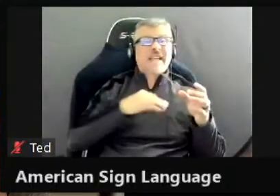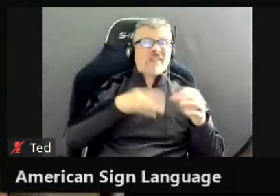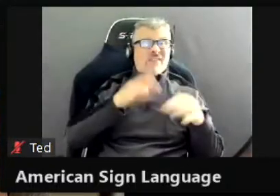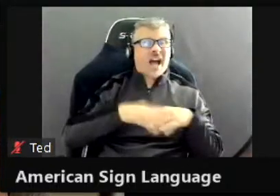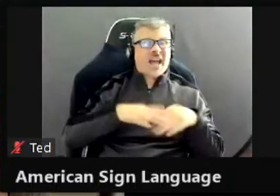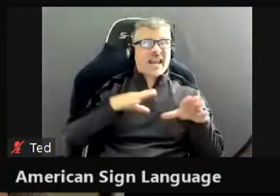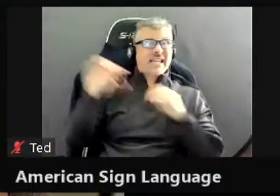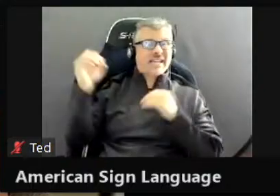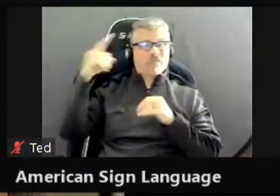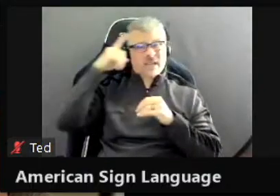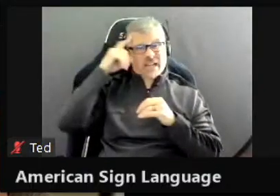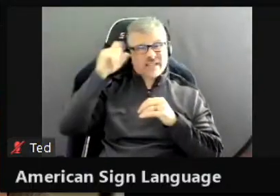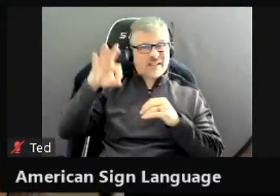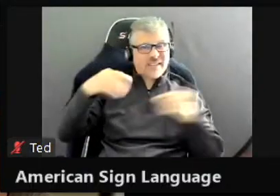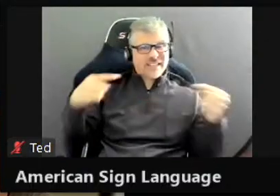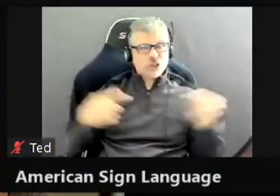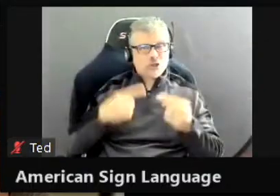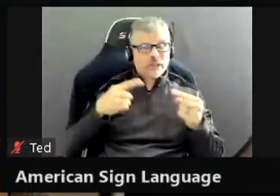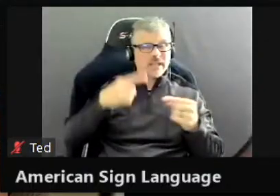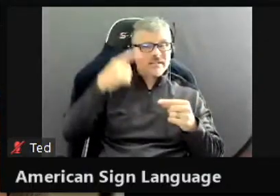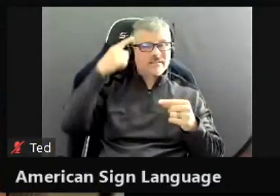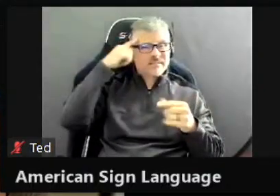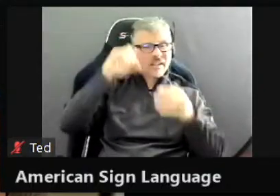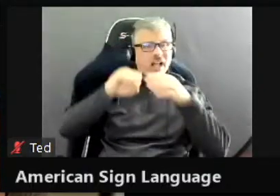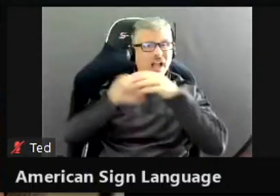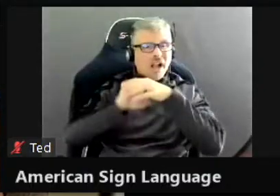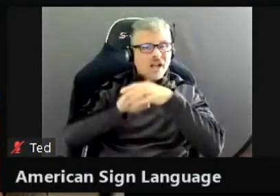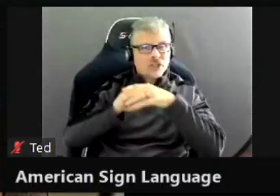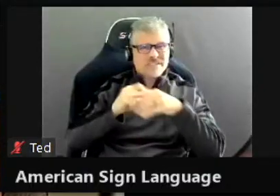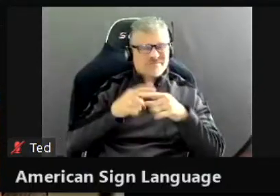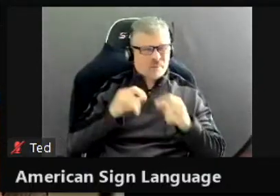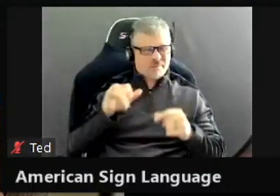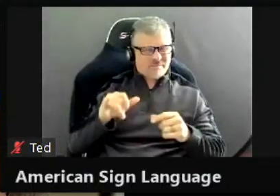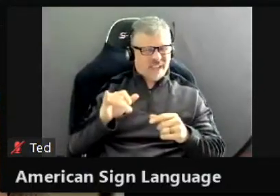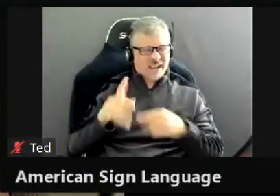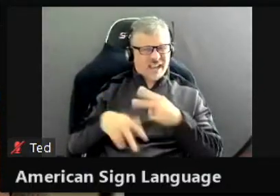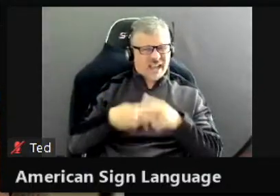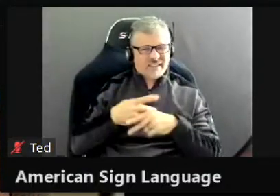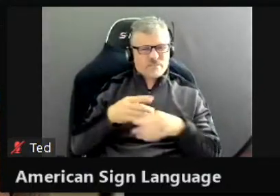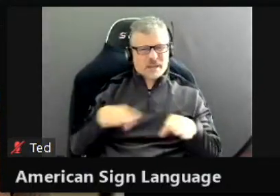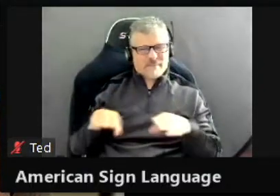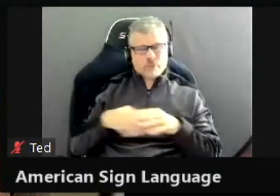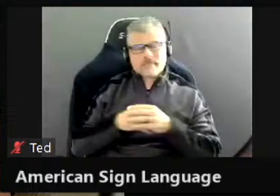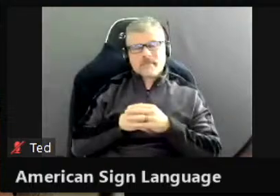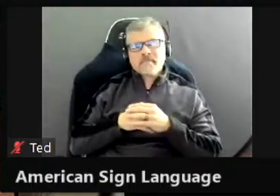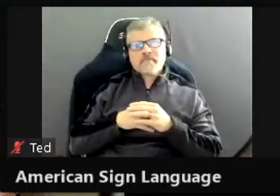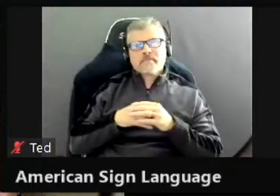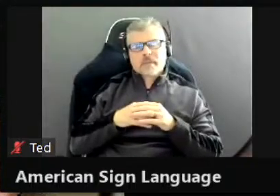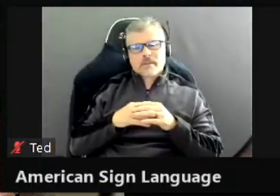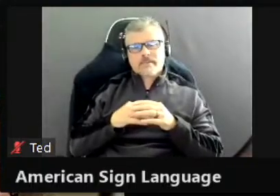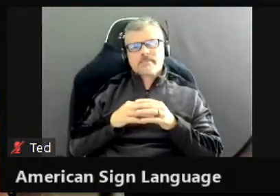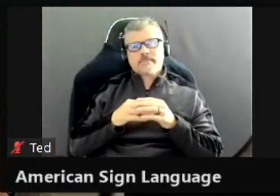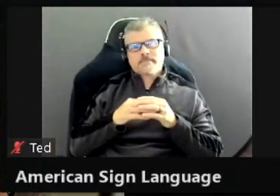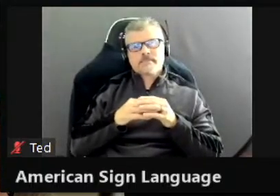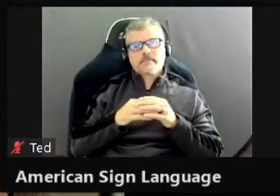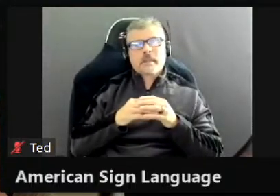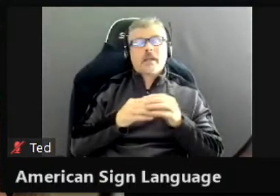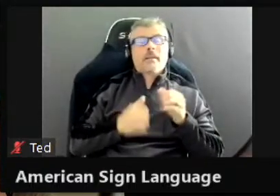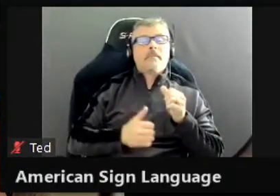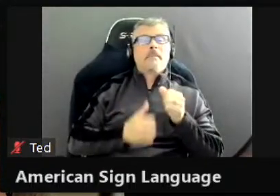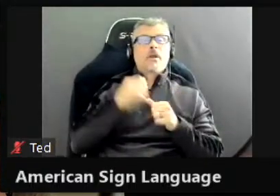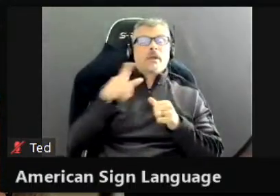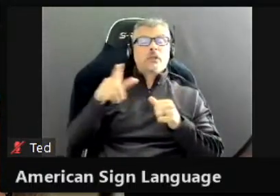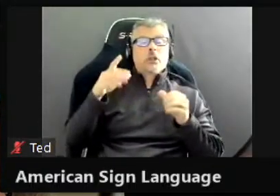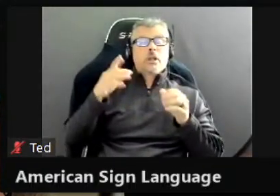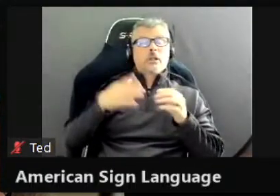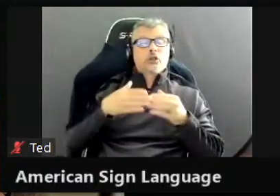and serious injury from some of these issues. So most of the general ed teachers did cry out